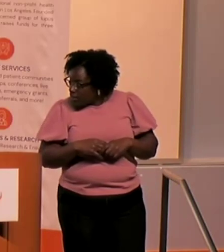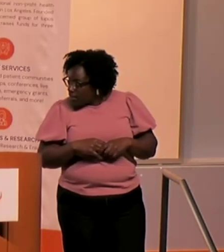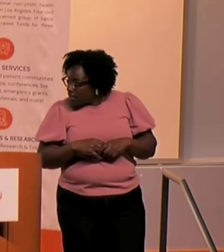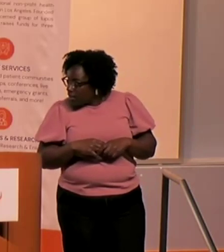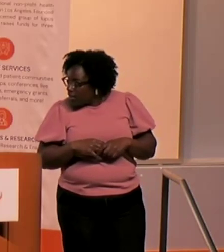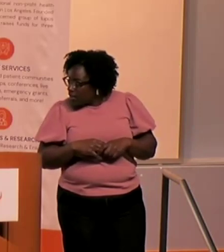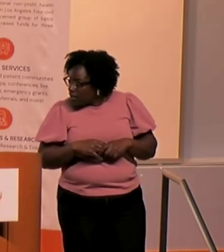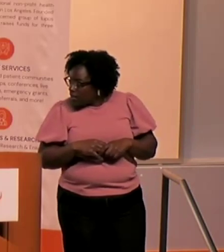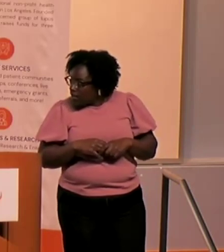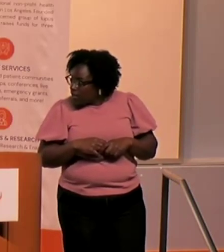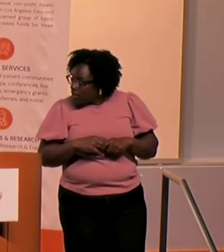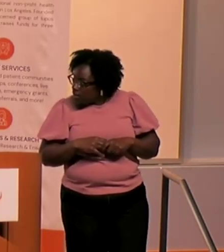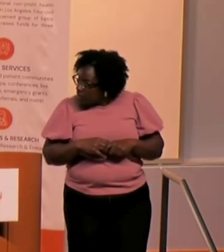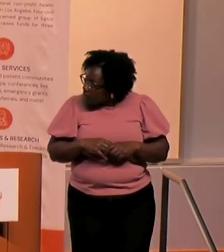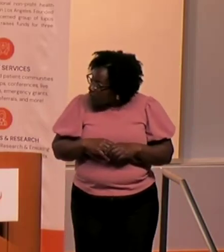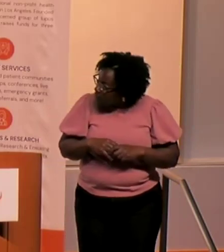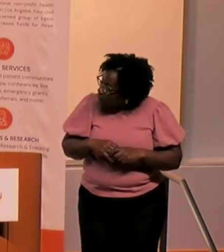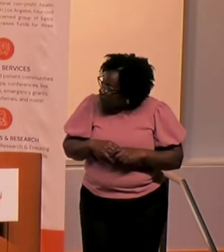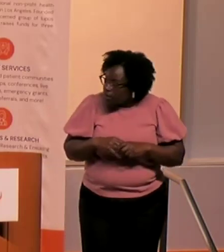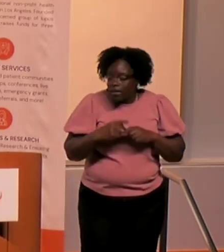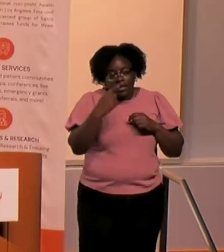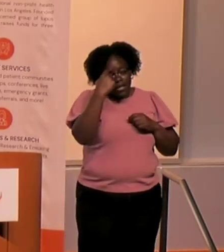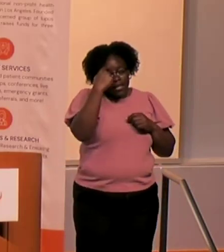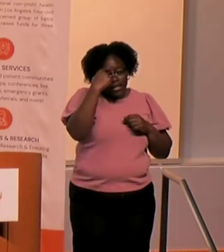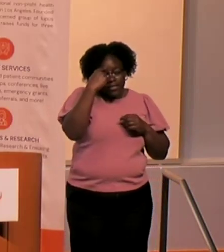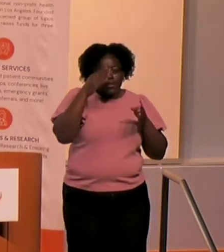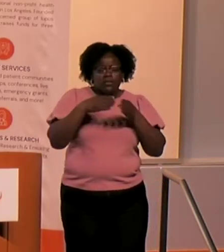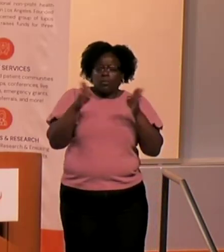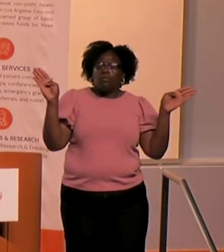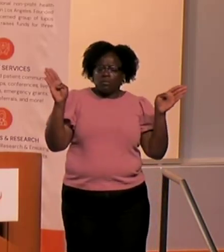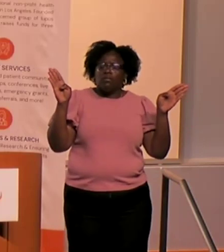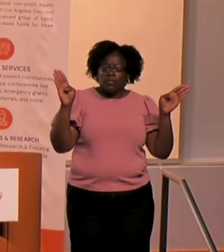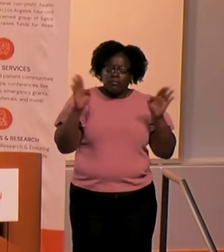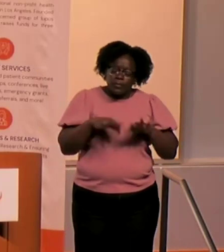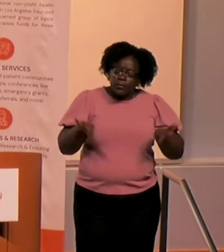I think it's very important to be open and share,